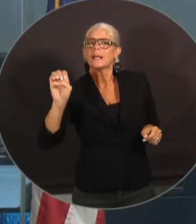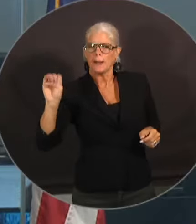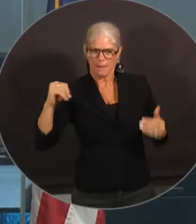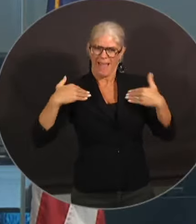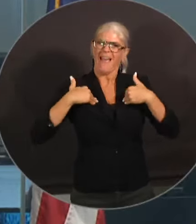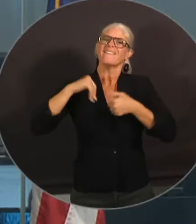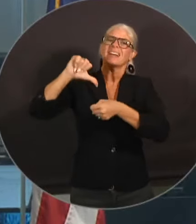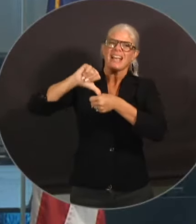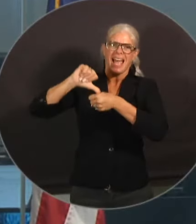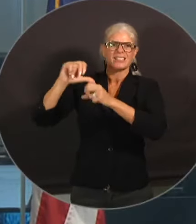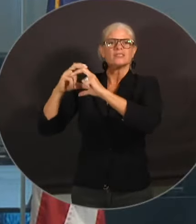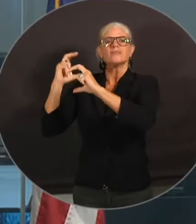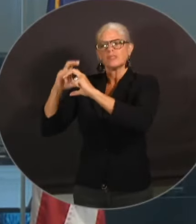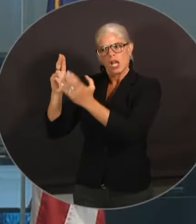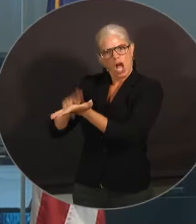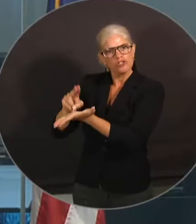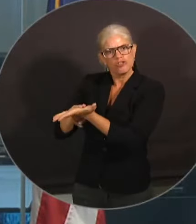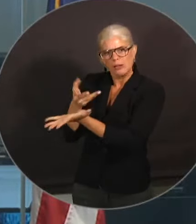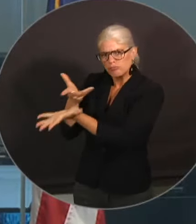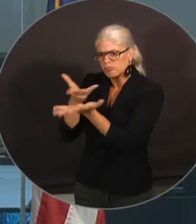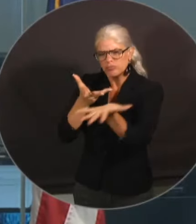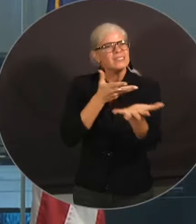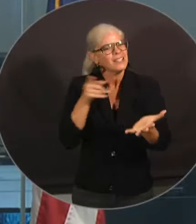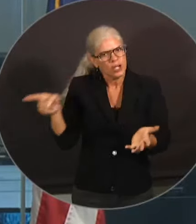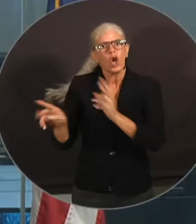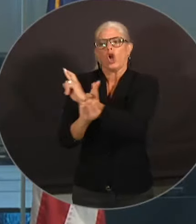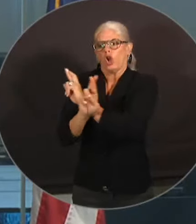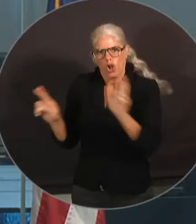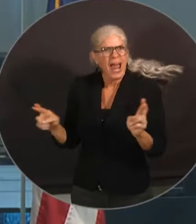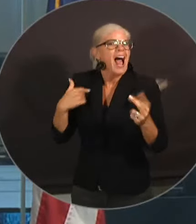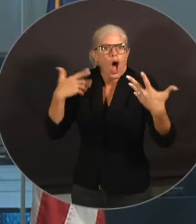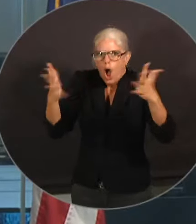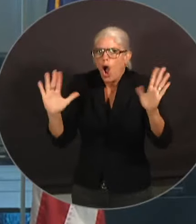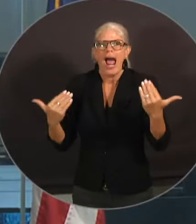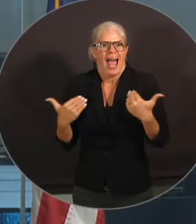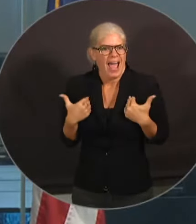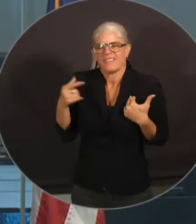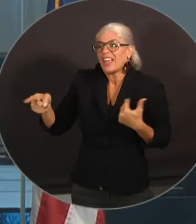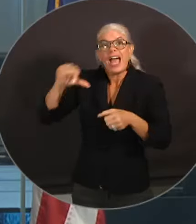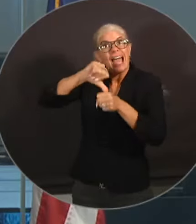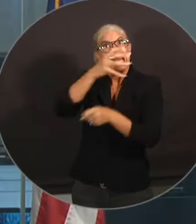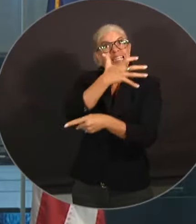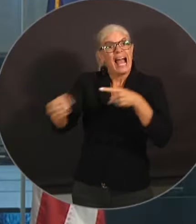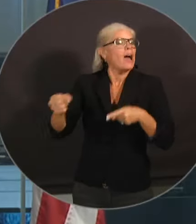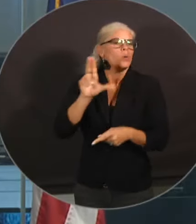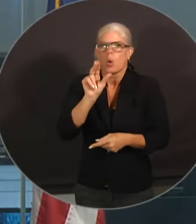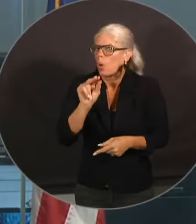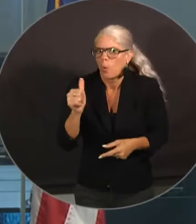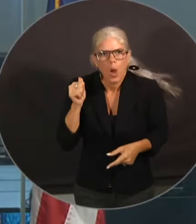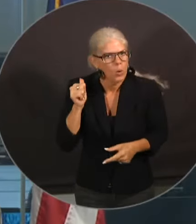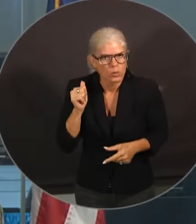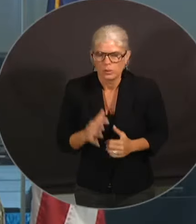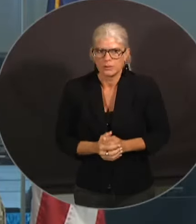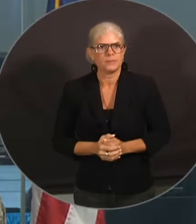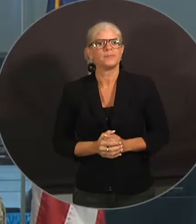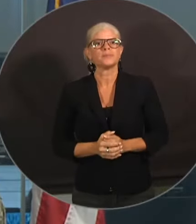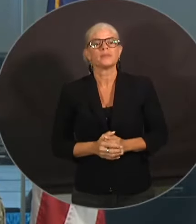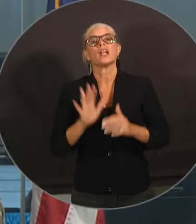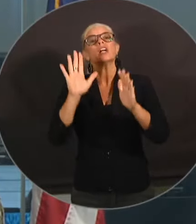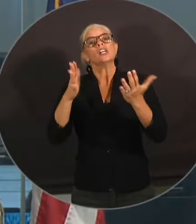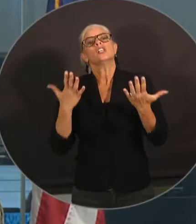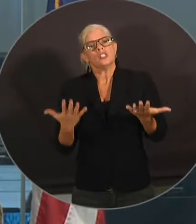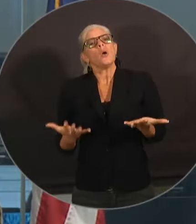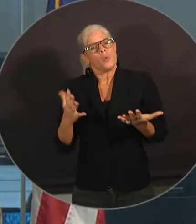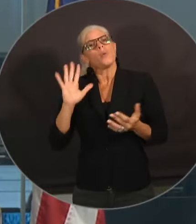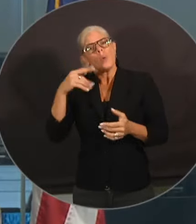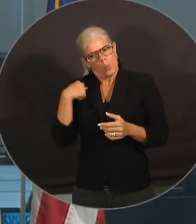fuel to the state of Florida. We haven't seen fuel shortages. I mean, there have been some lines places, but the fuel has been able to be replenished. So we